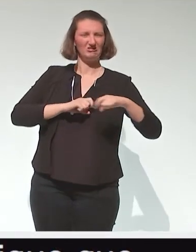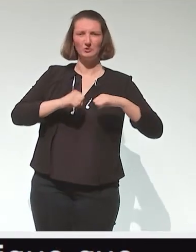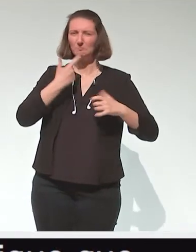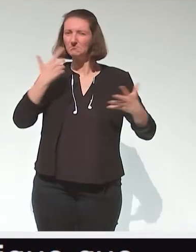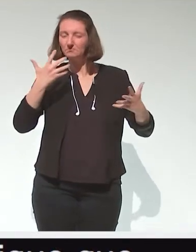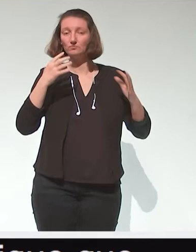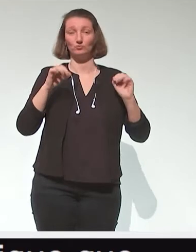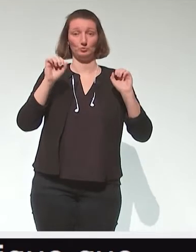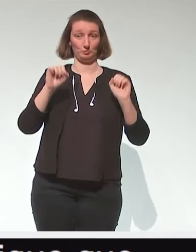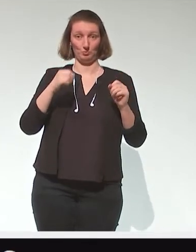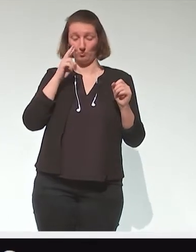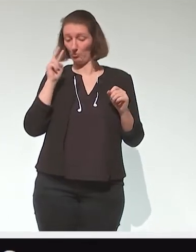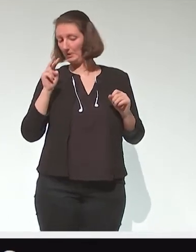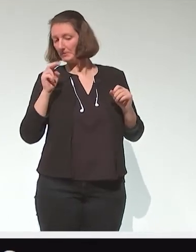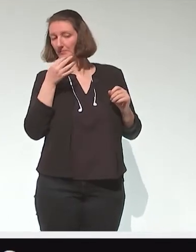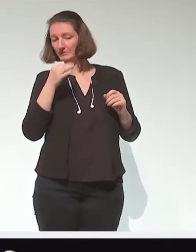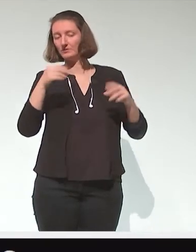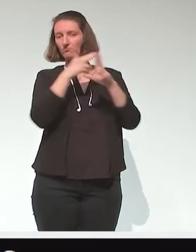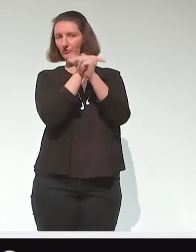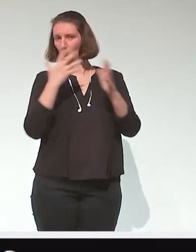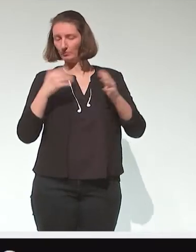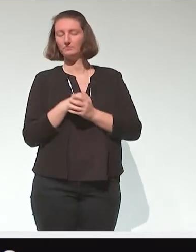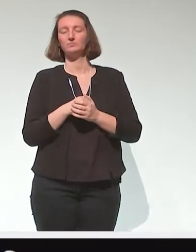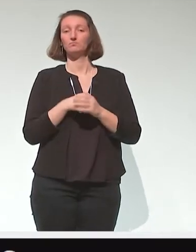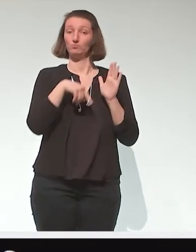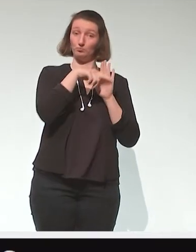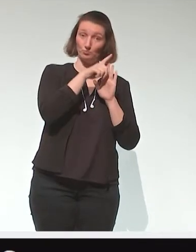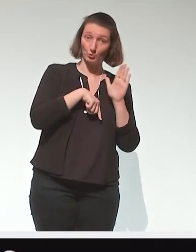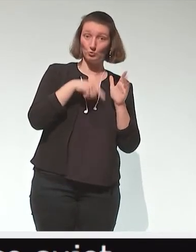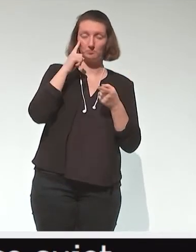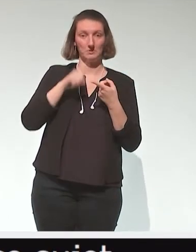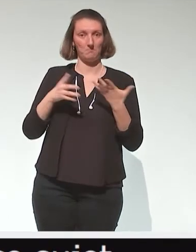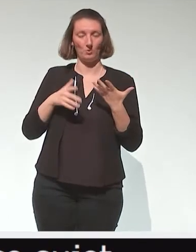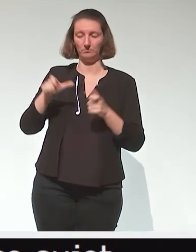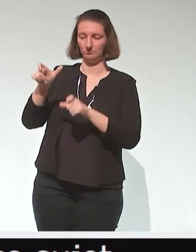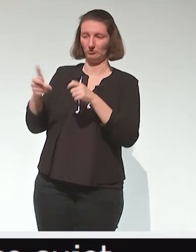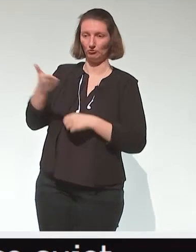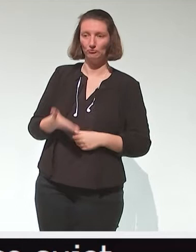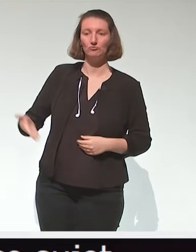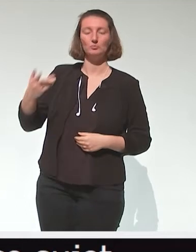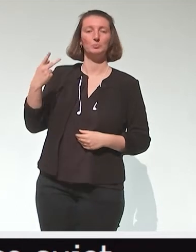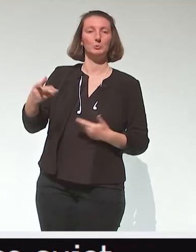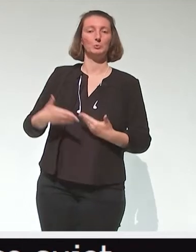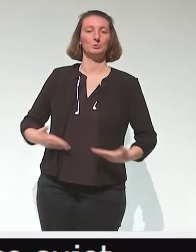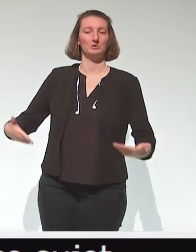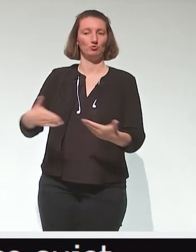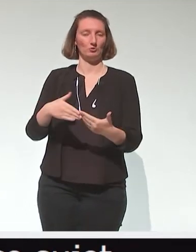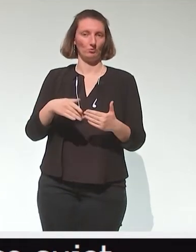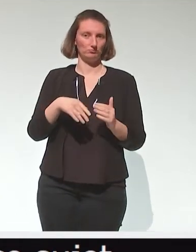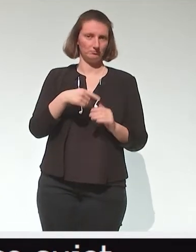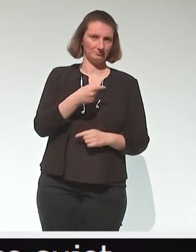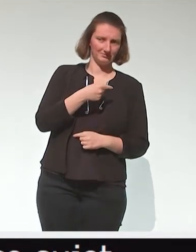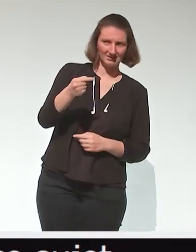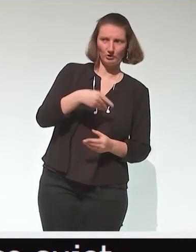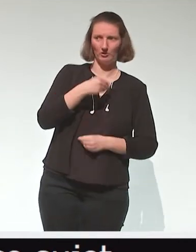how can we define a positive action? It can be seen as a series of measures or actions to prevent or compensate